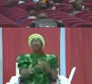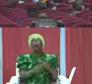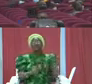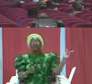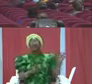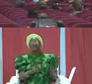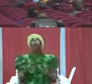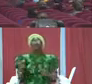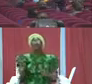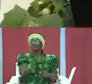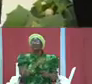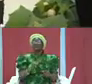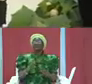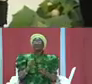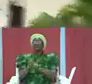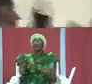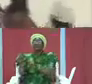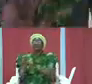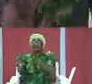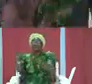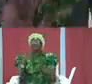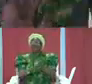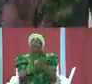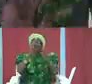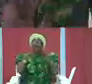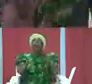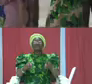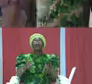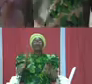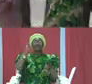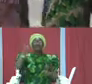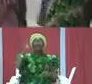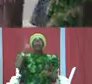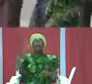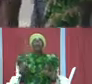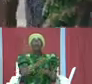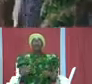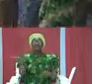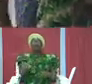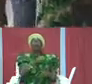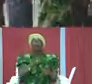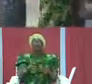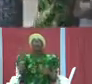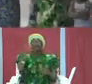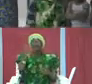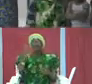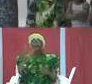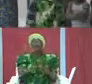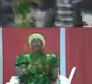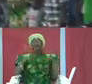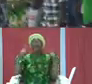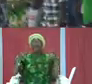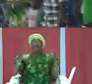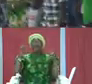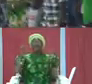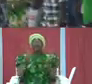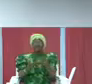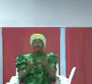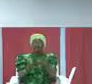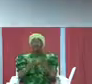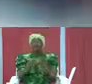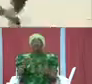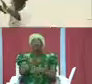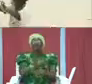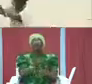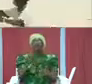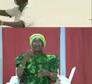follow that person. It will take you to where some pastors are waiting. They will collect the information I need, and they bring you